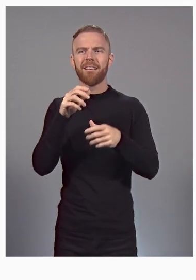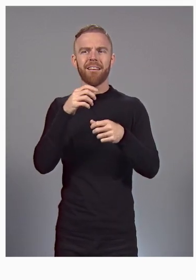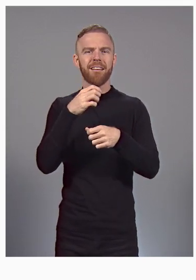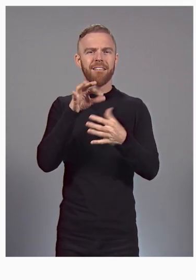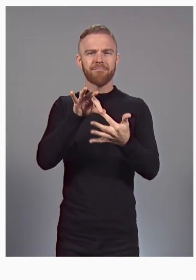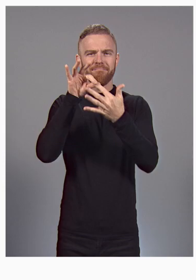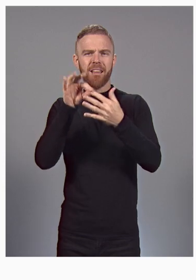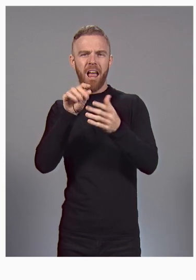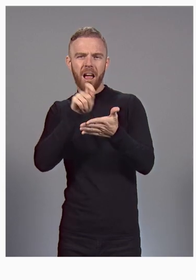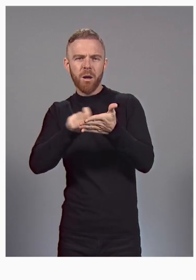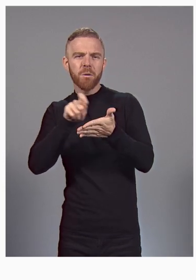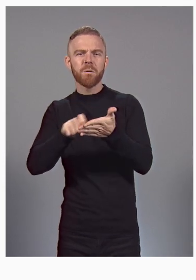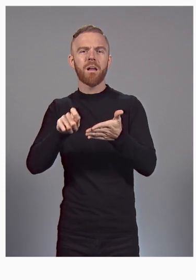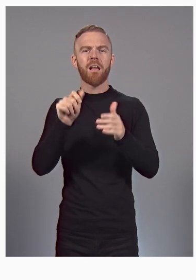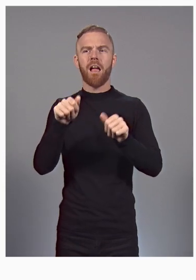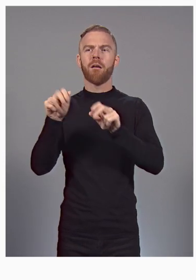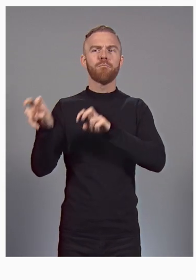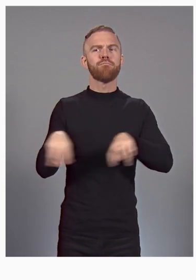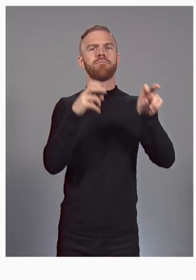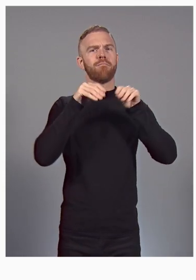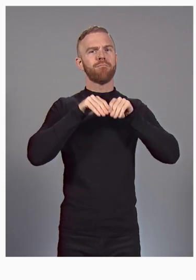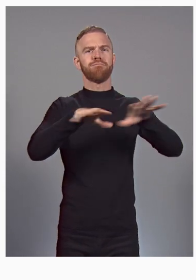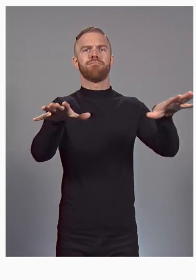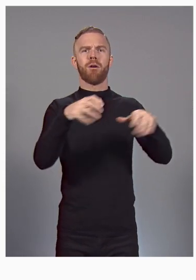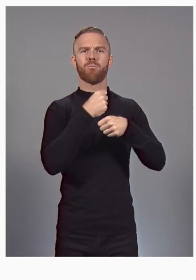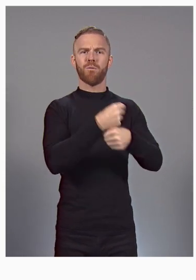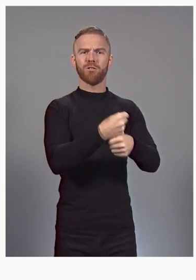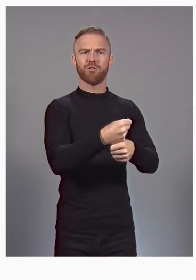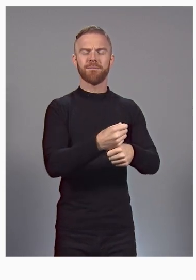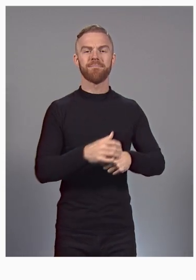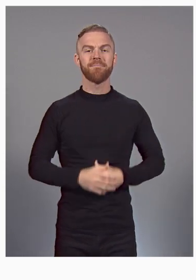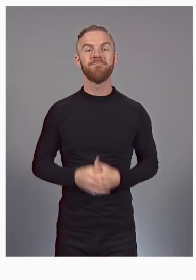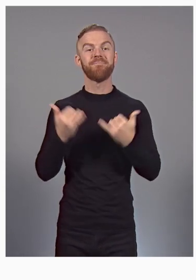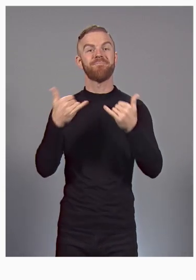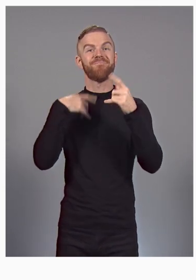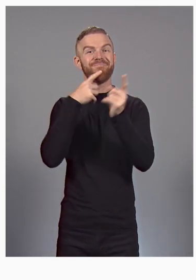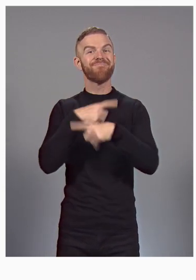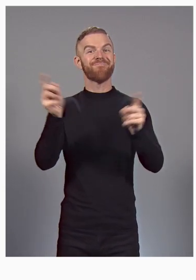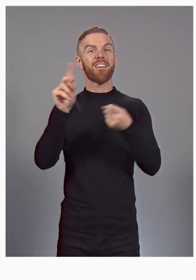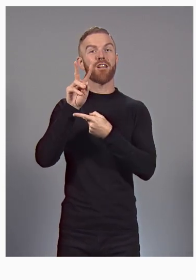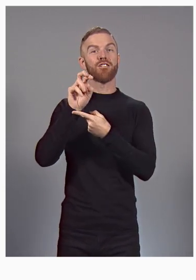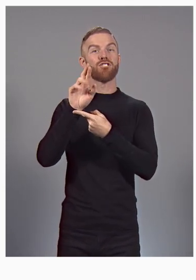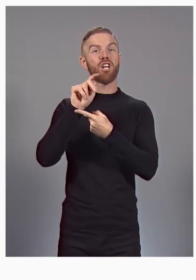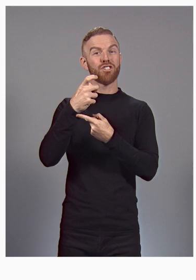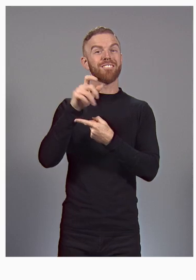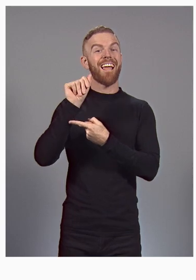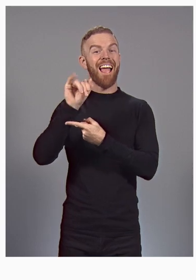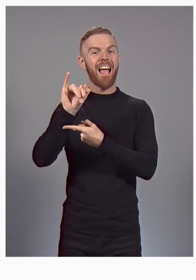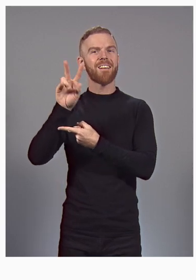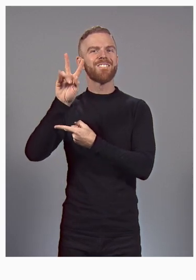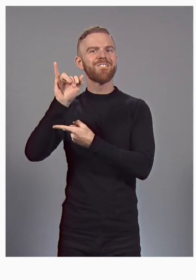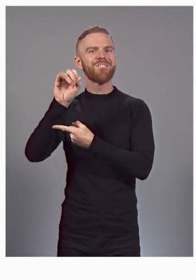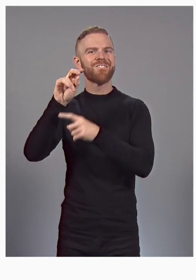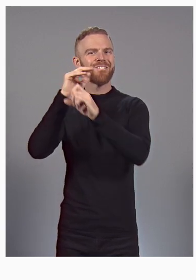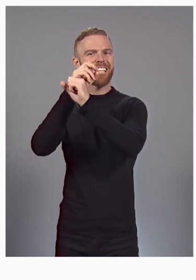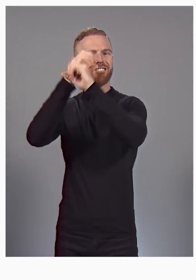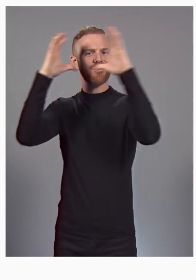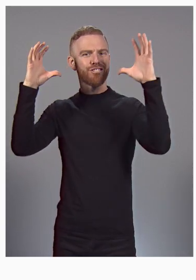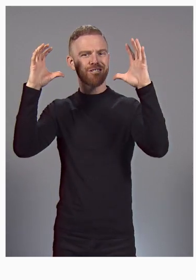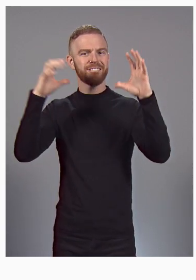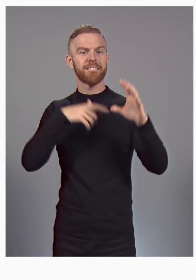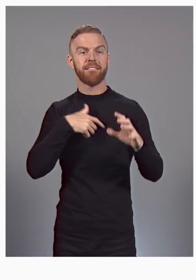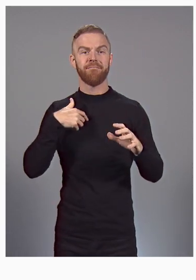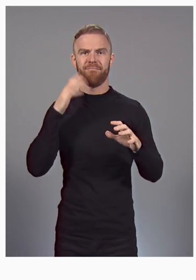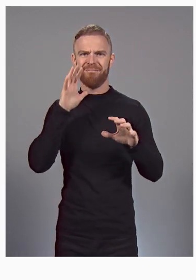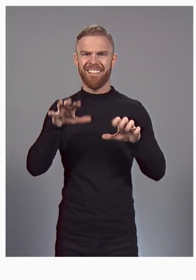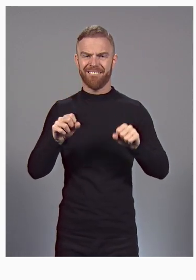models into production. Today, with the announcement of Vertex AI Vision, we are taking this a step further and providing you with